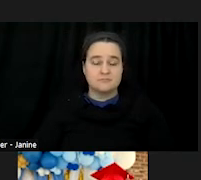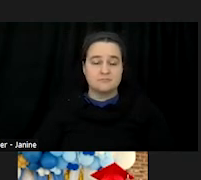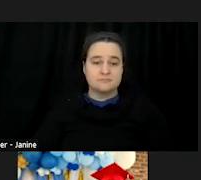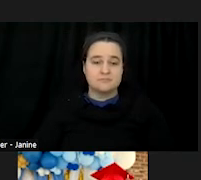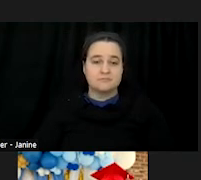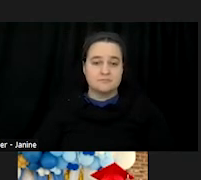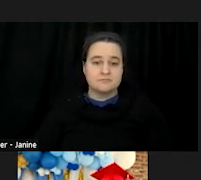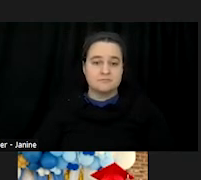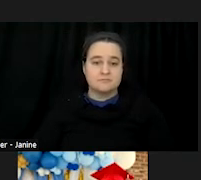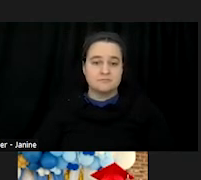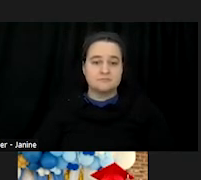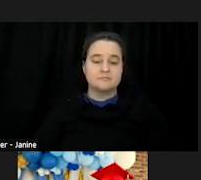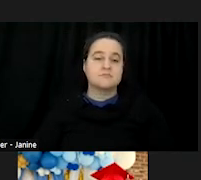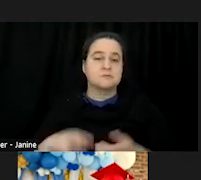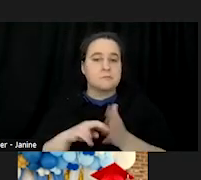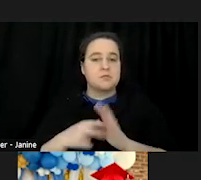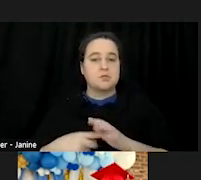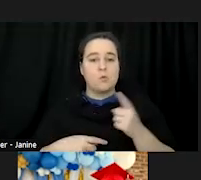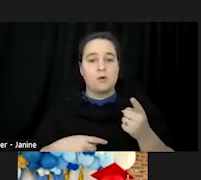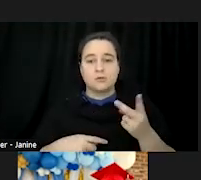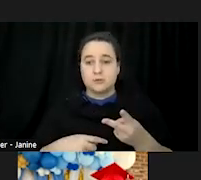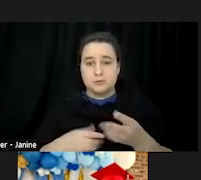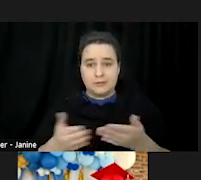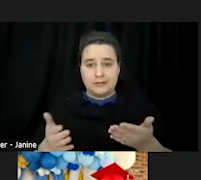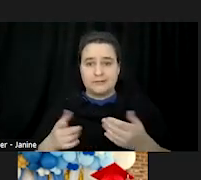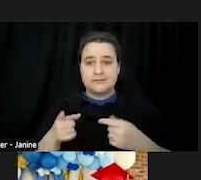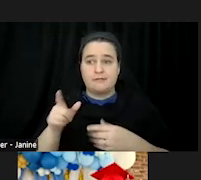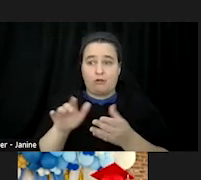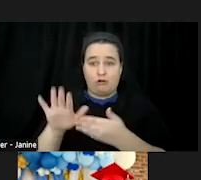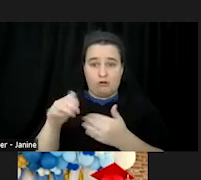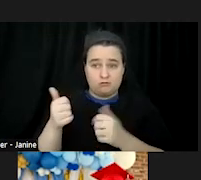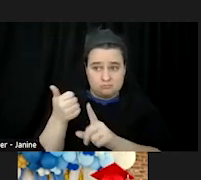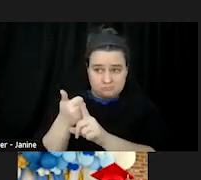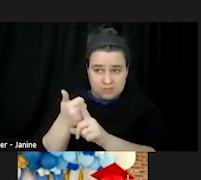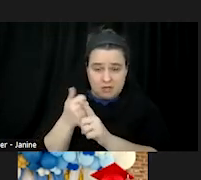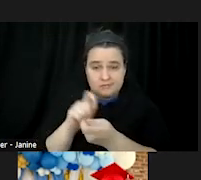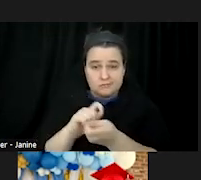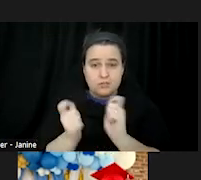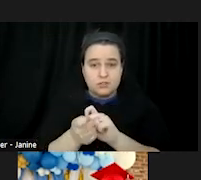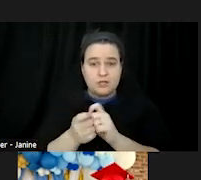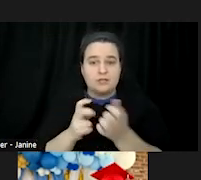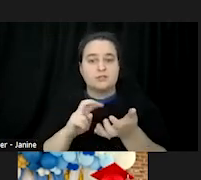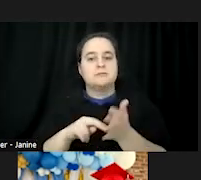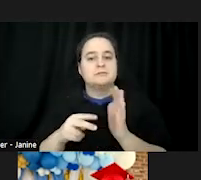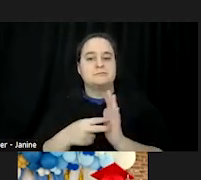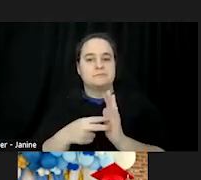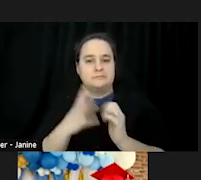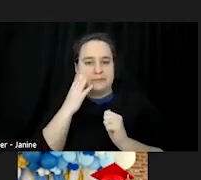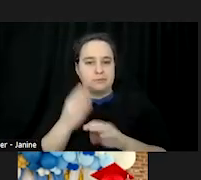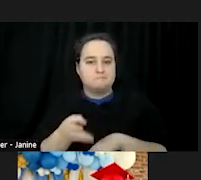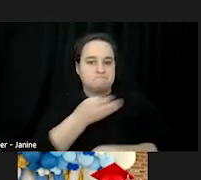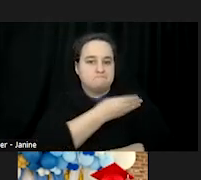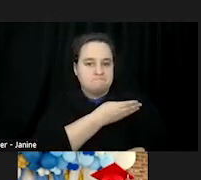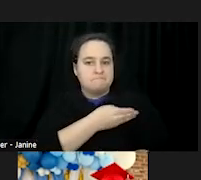All right. So what are one or two things that your college can do to make the experience better